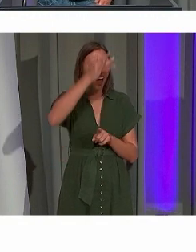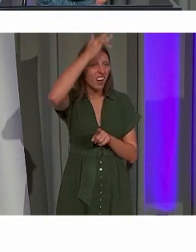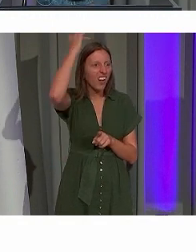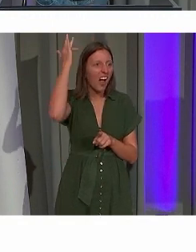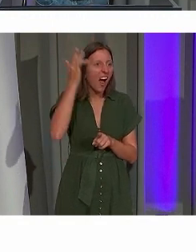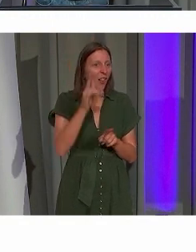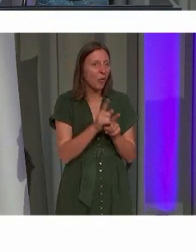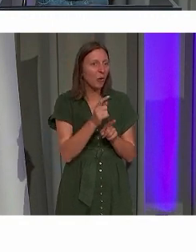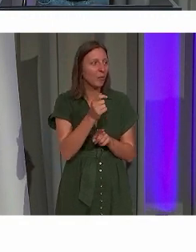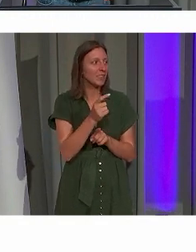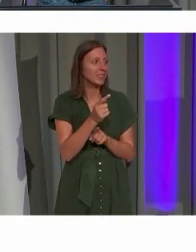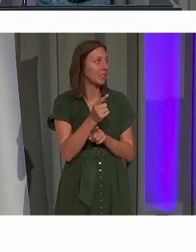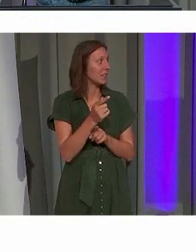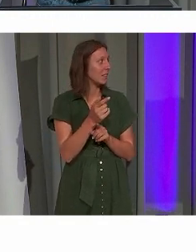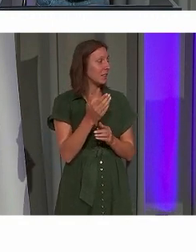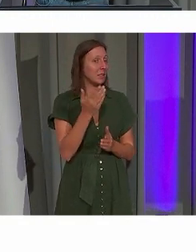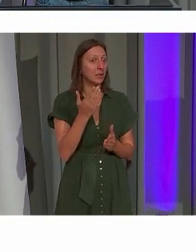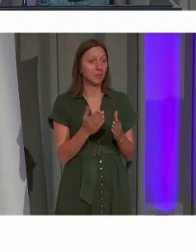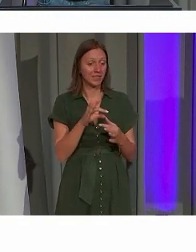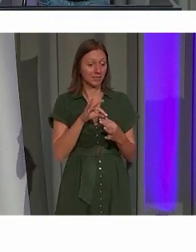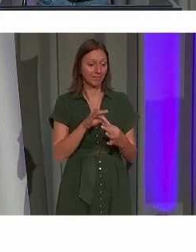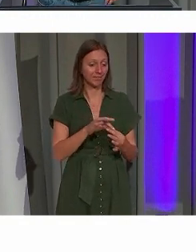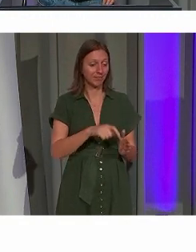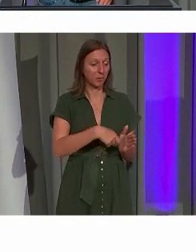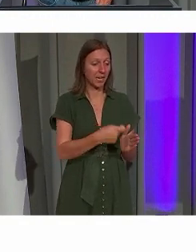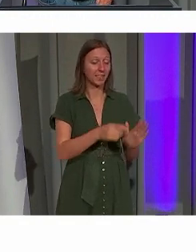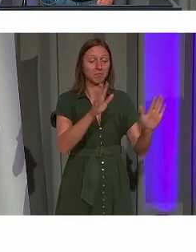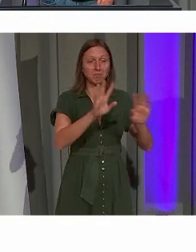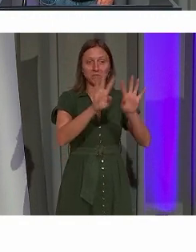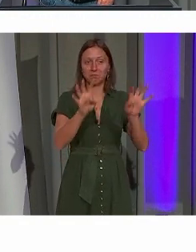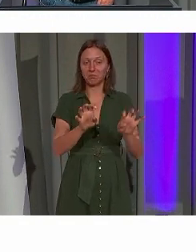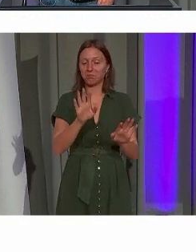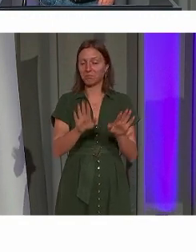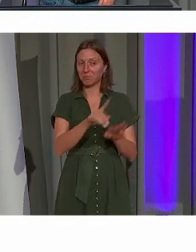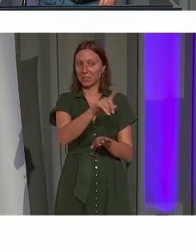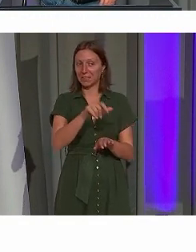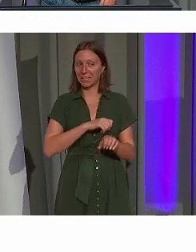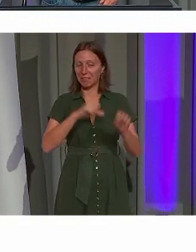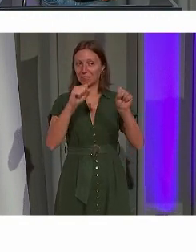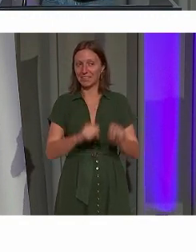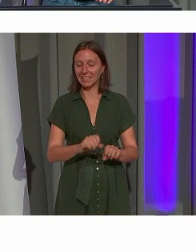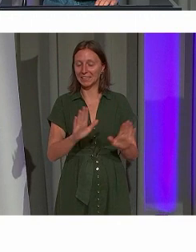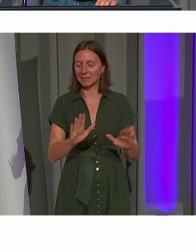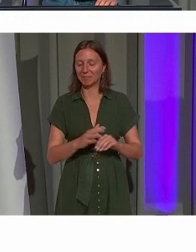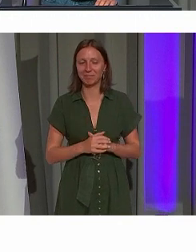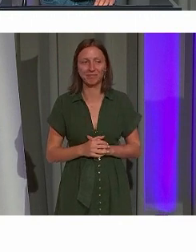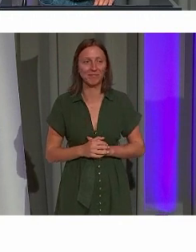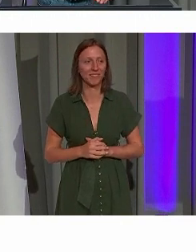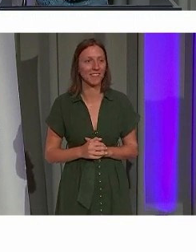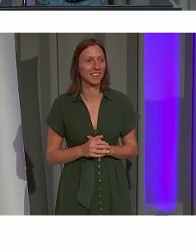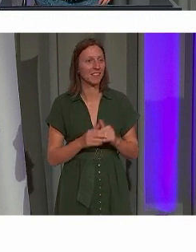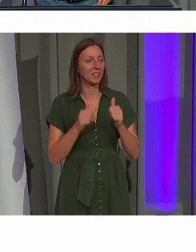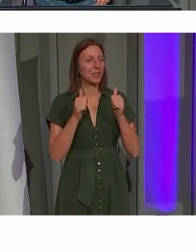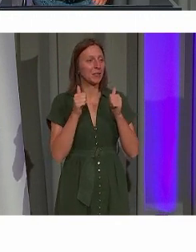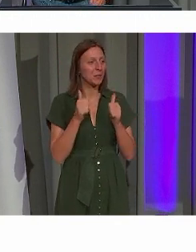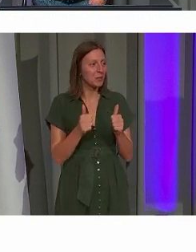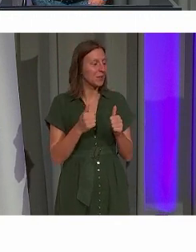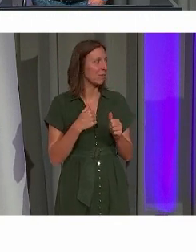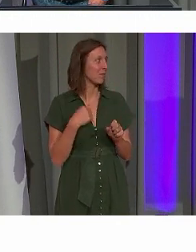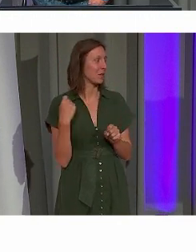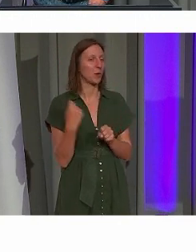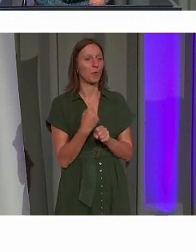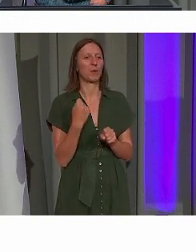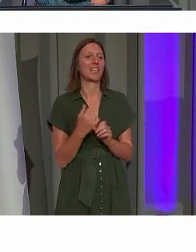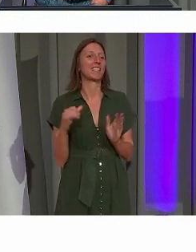see that I'm gray and balding a bit, but I'm not sure if this has to do with this project. It might. Please conclude at the